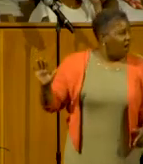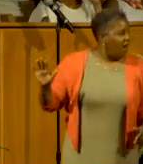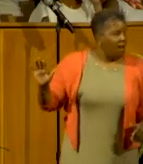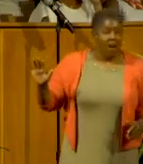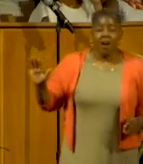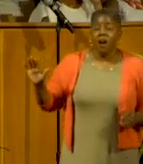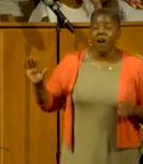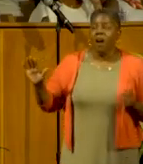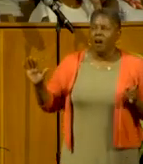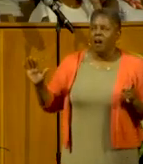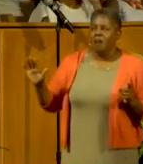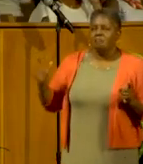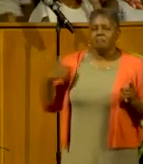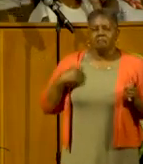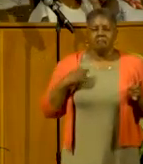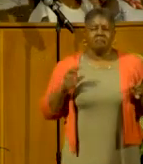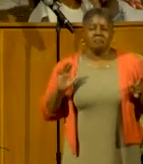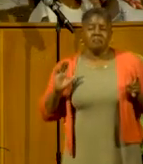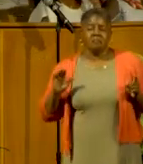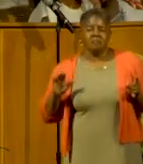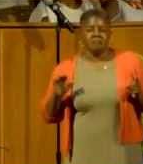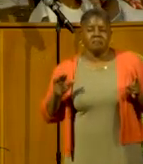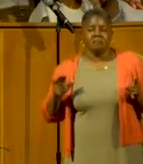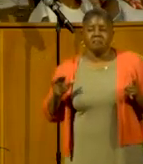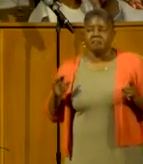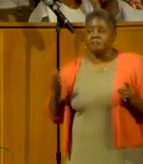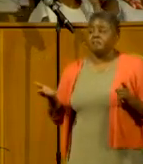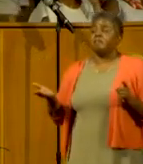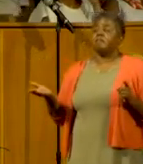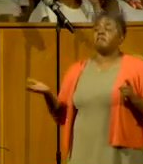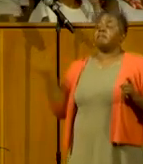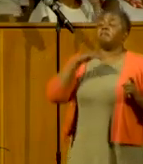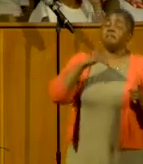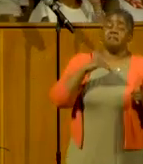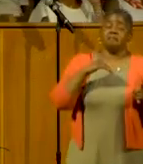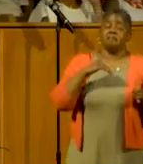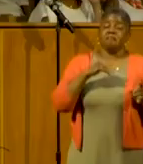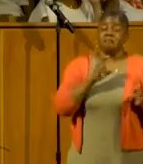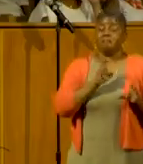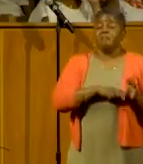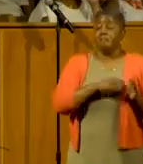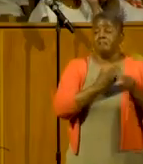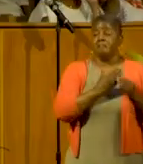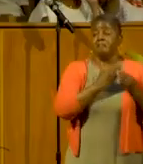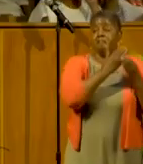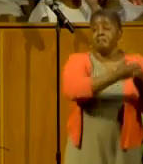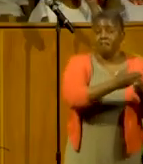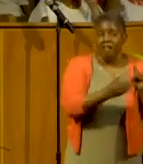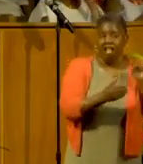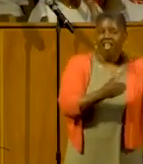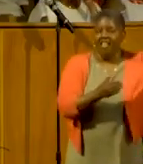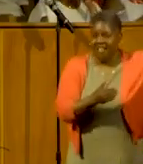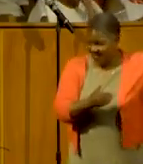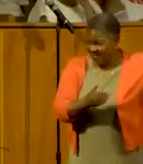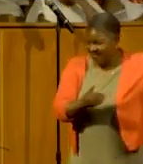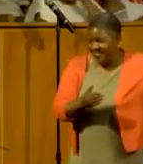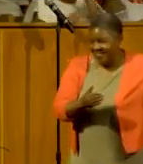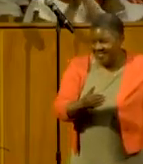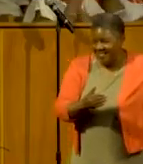minute, he told the disciples to get him out of there to the other side of the lake. I know it. I know